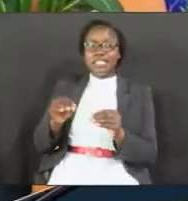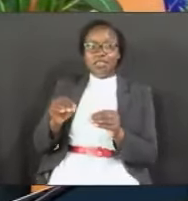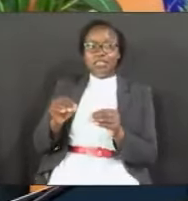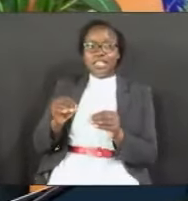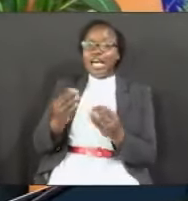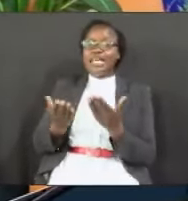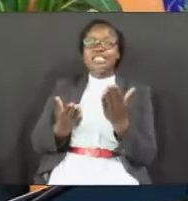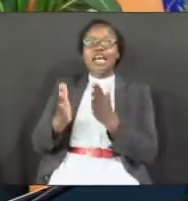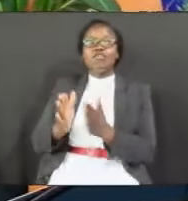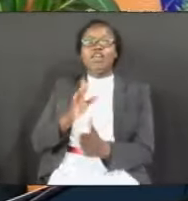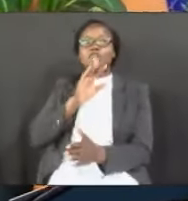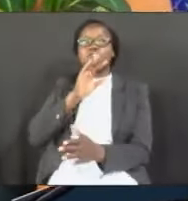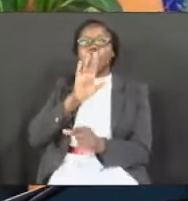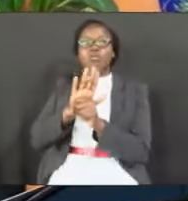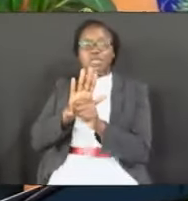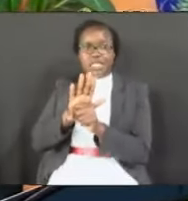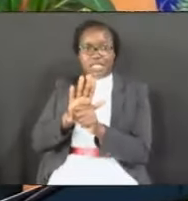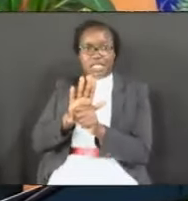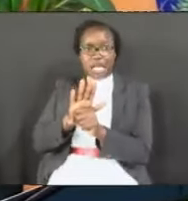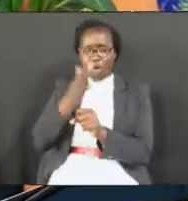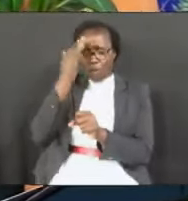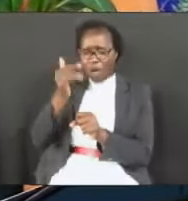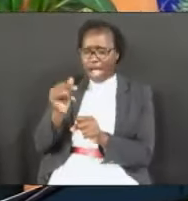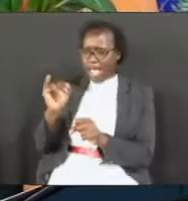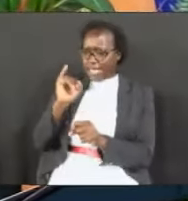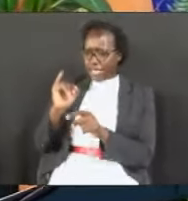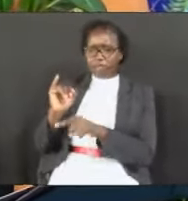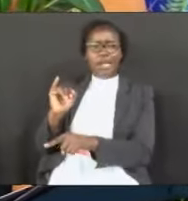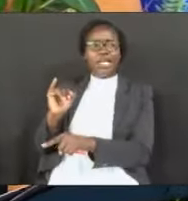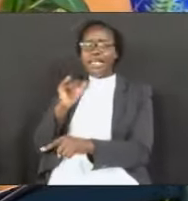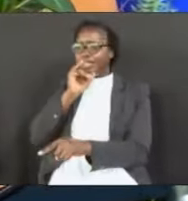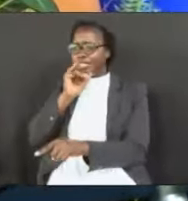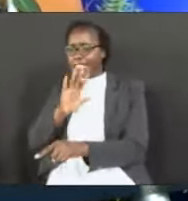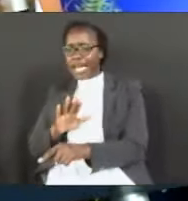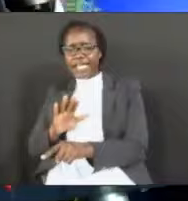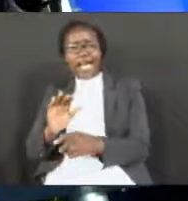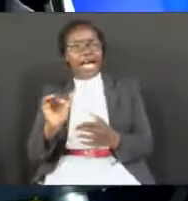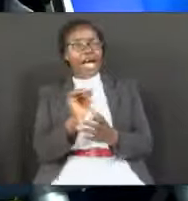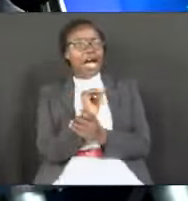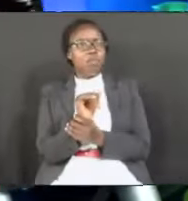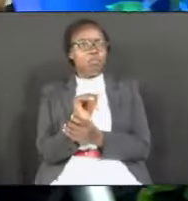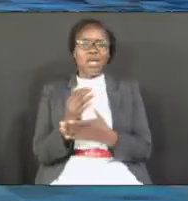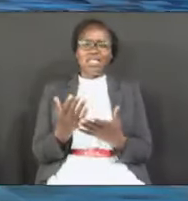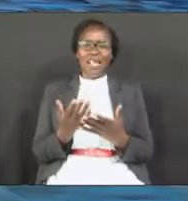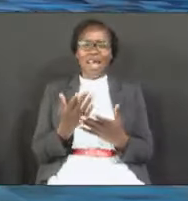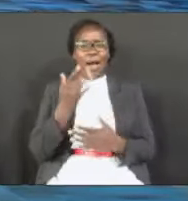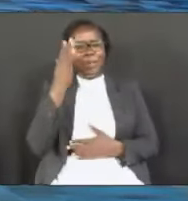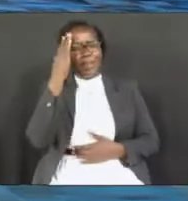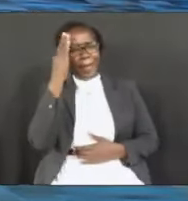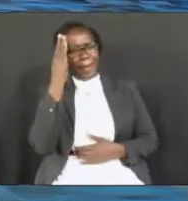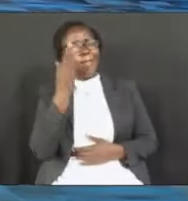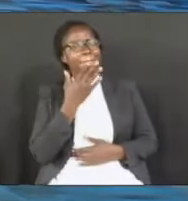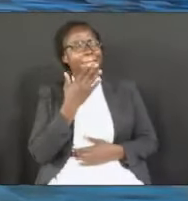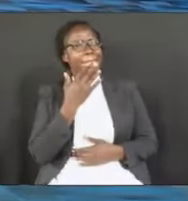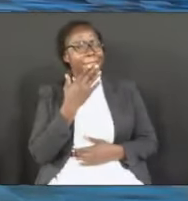promise, because Ishmael is his son, Abraham started contemplating and having a plan. I